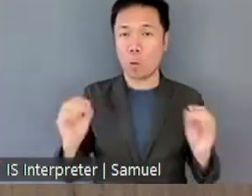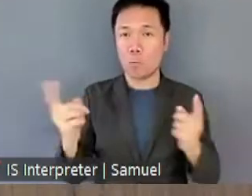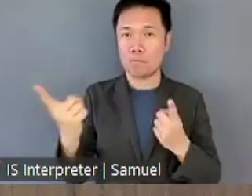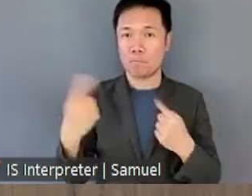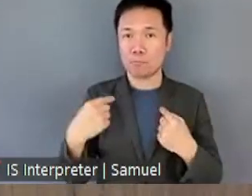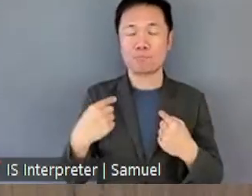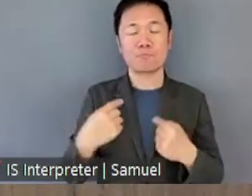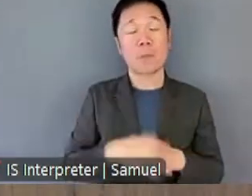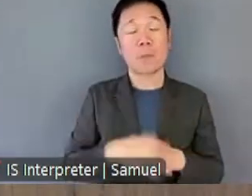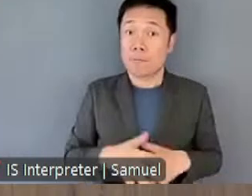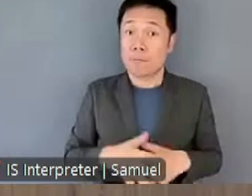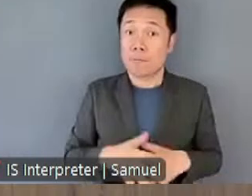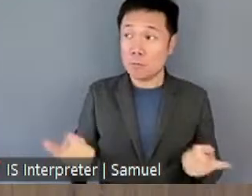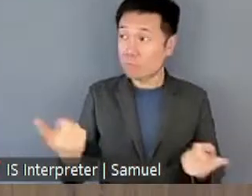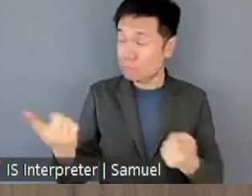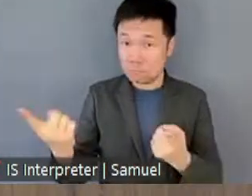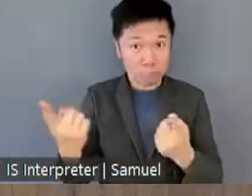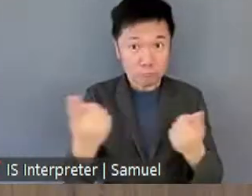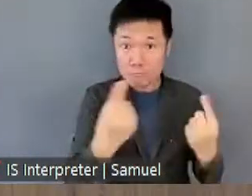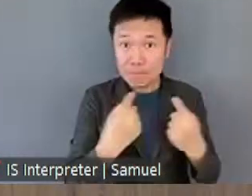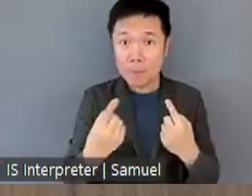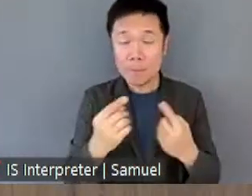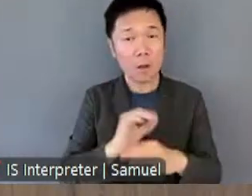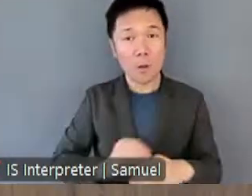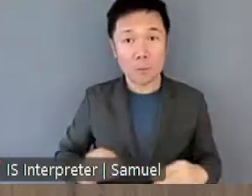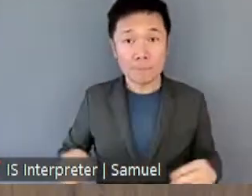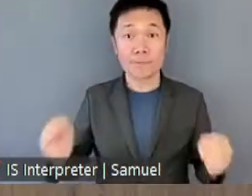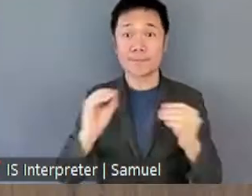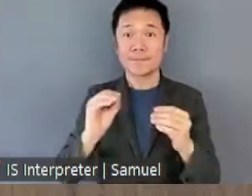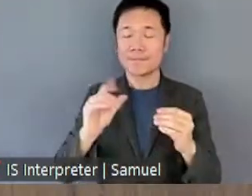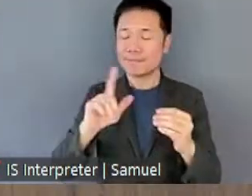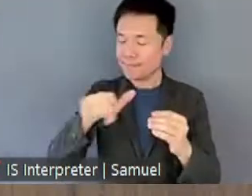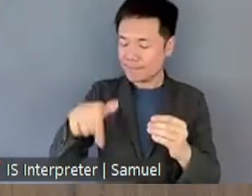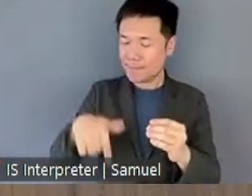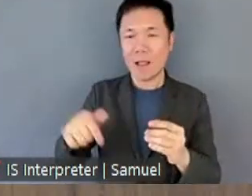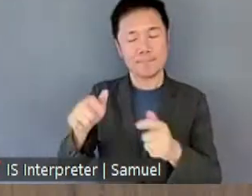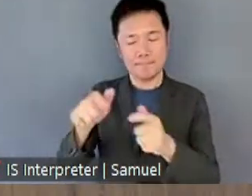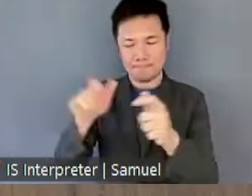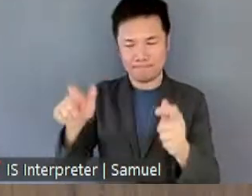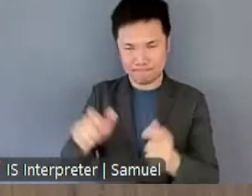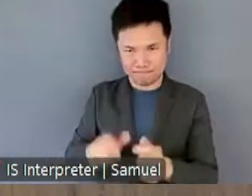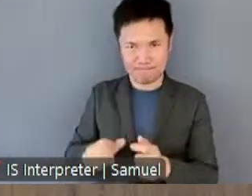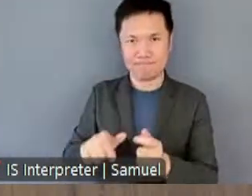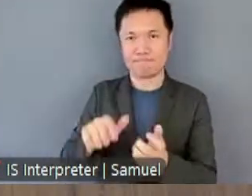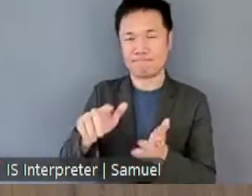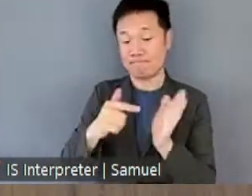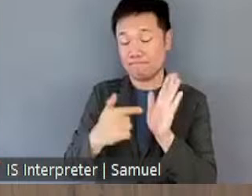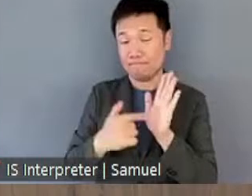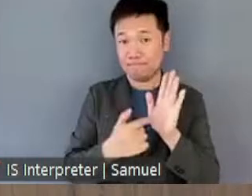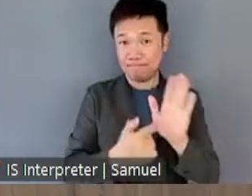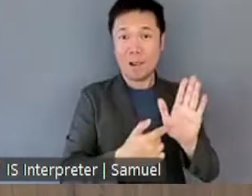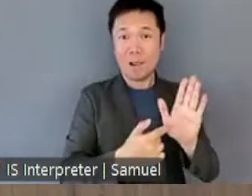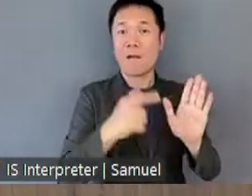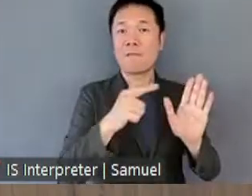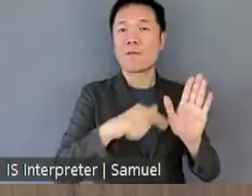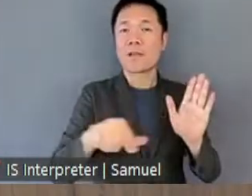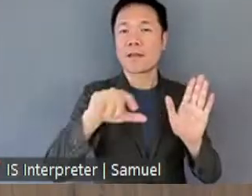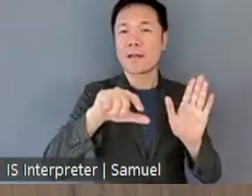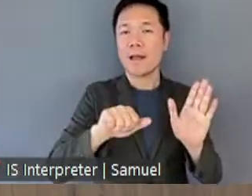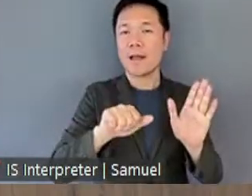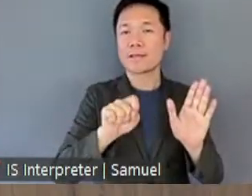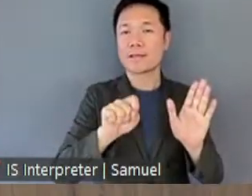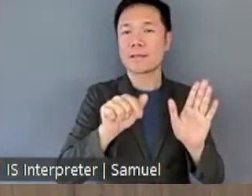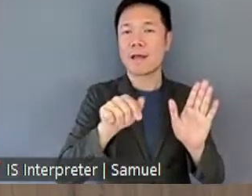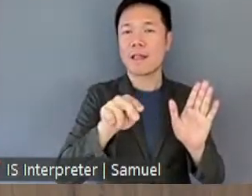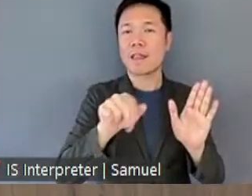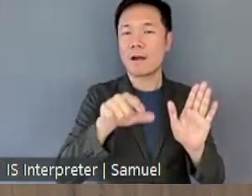In this regard, Chair, it is my pleasure to present a few highlights from the draft Astana Ministerial Declaration